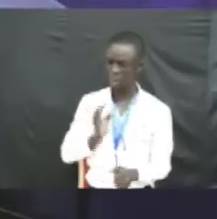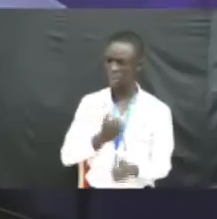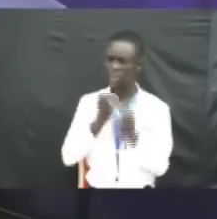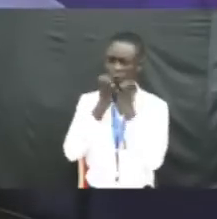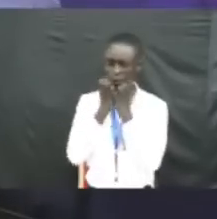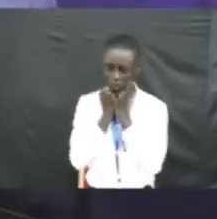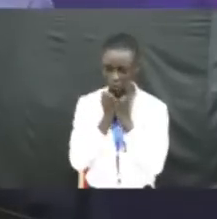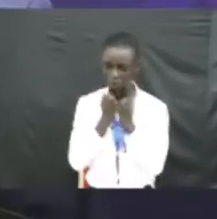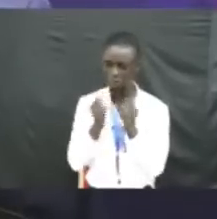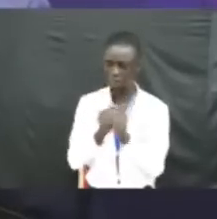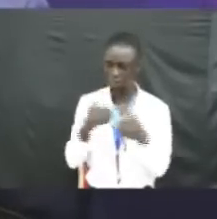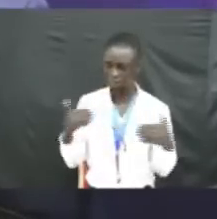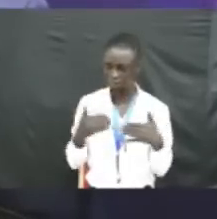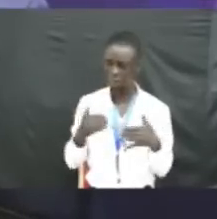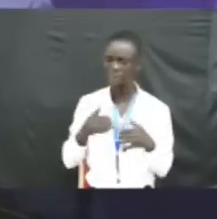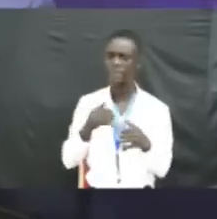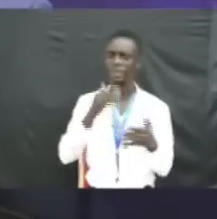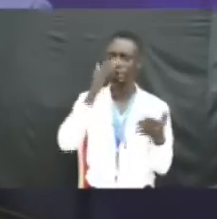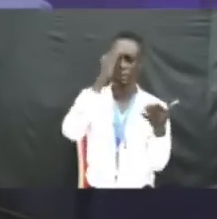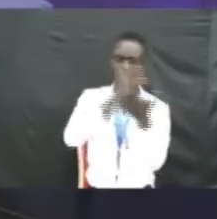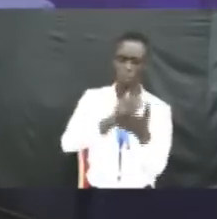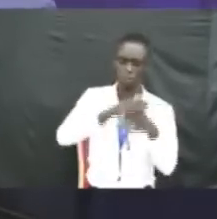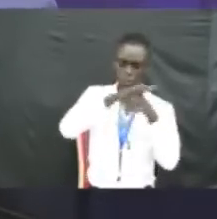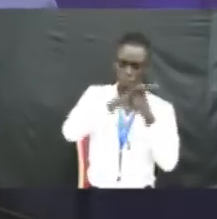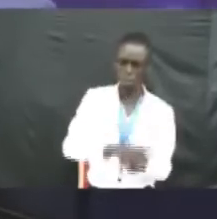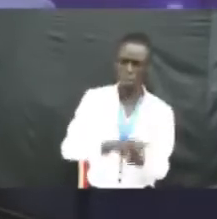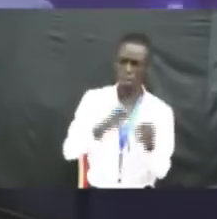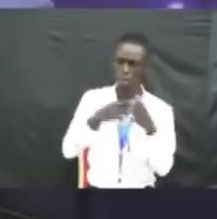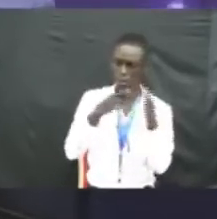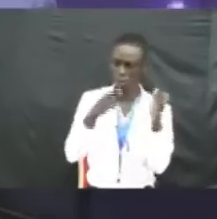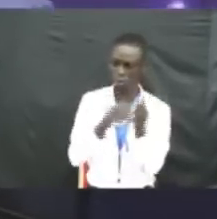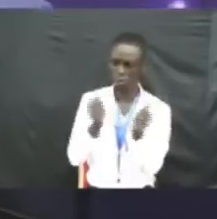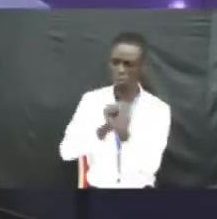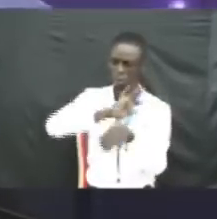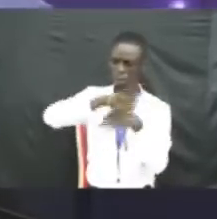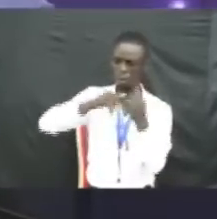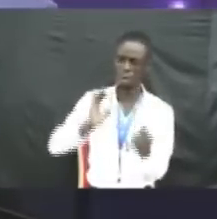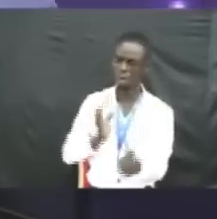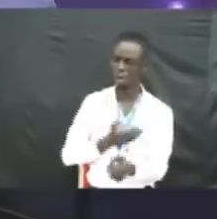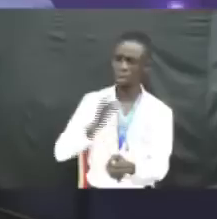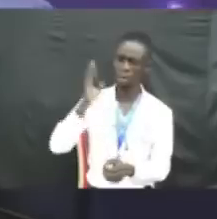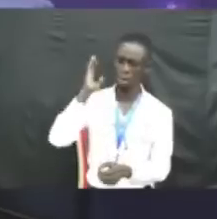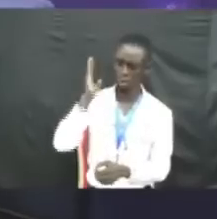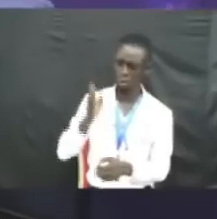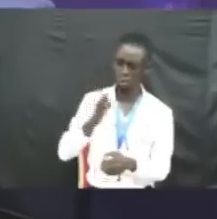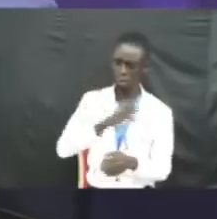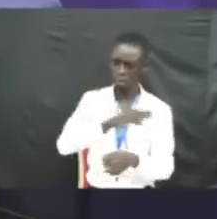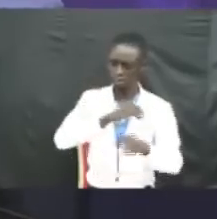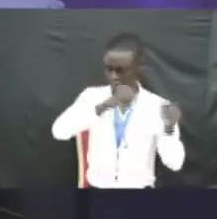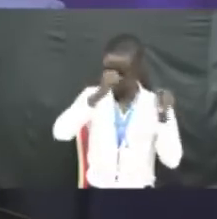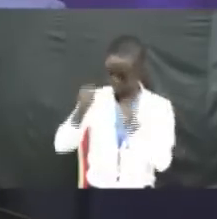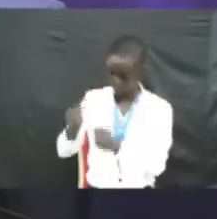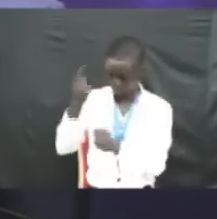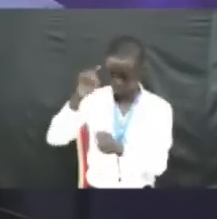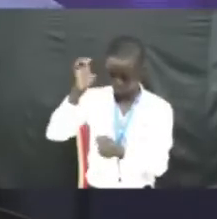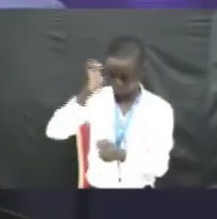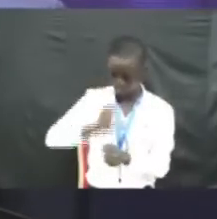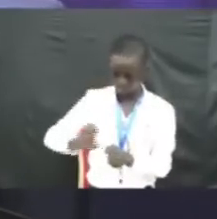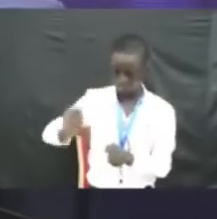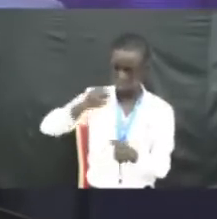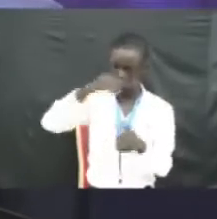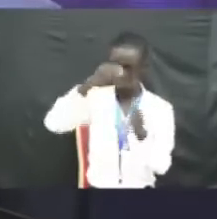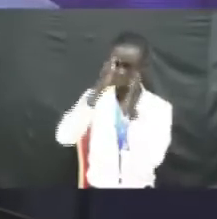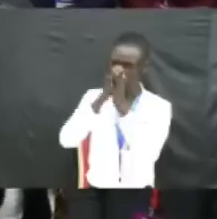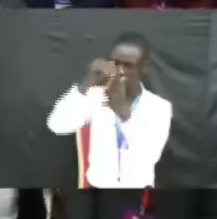and help us to resist oppressor's rule with all our will and might forever more. And we pray in Jesus